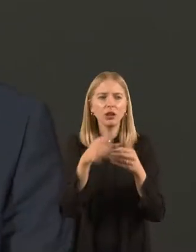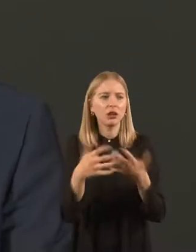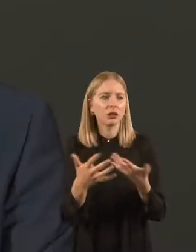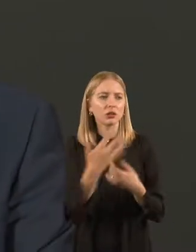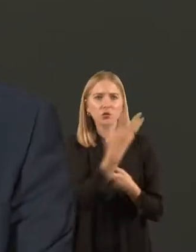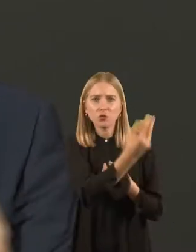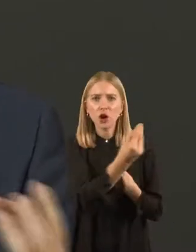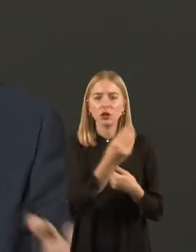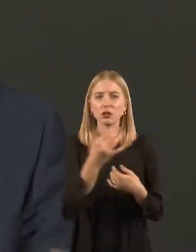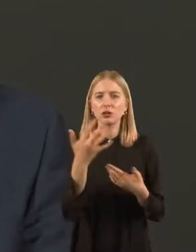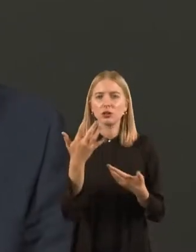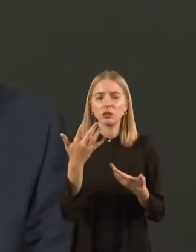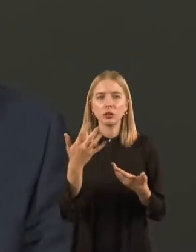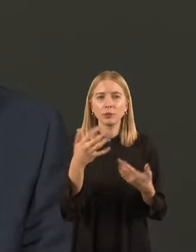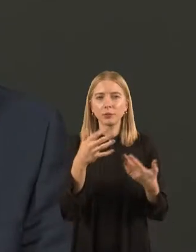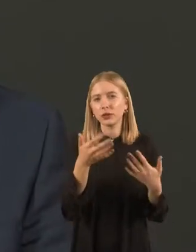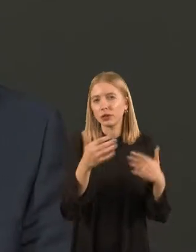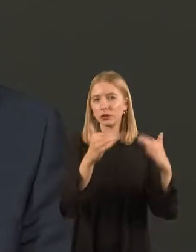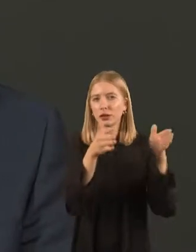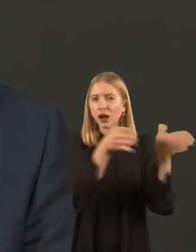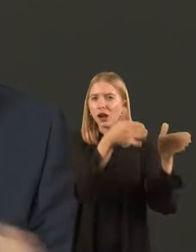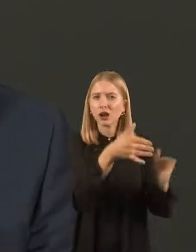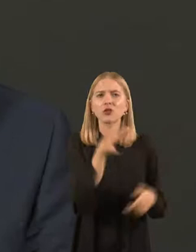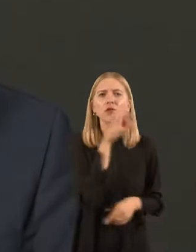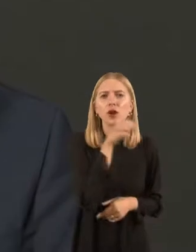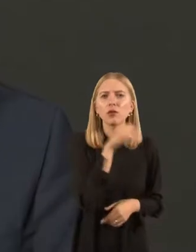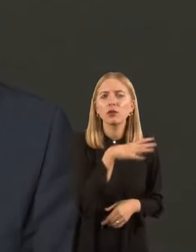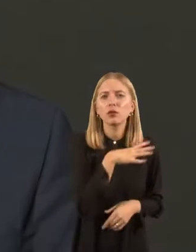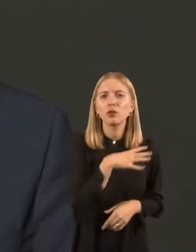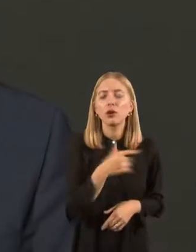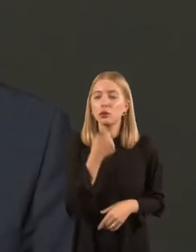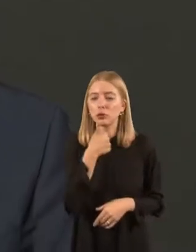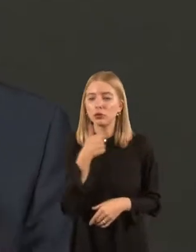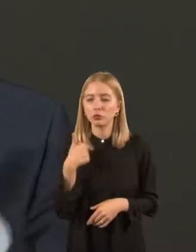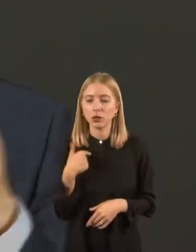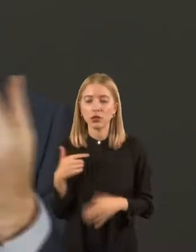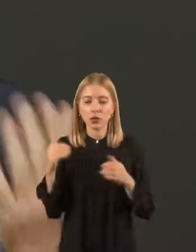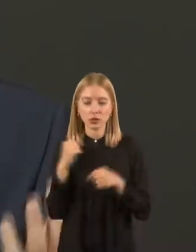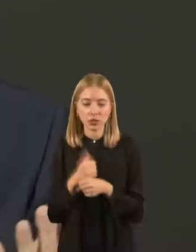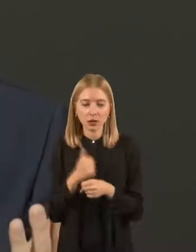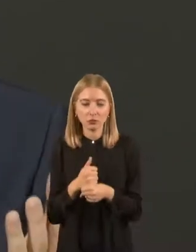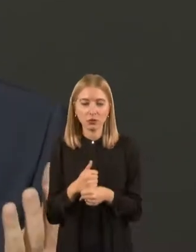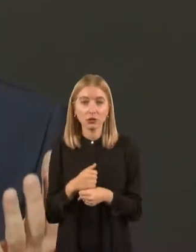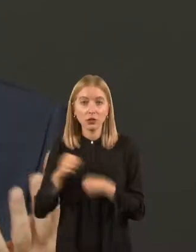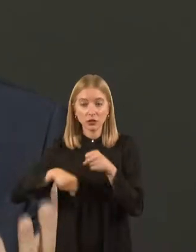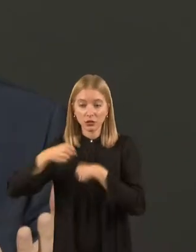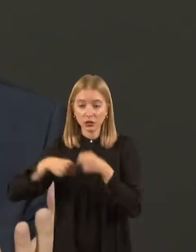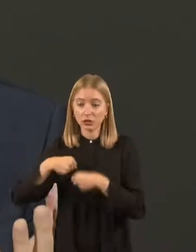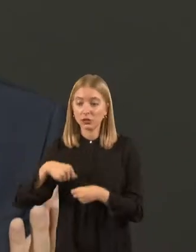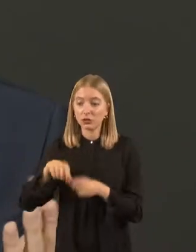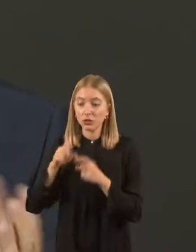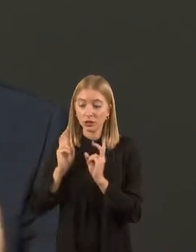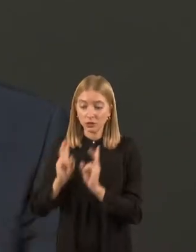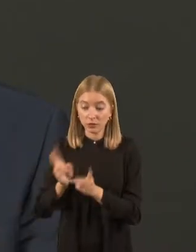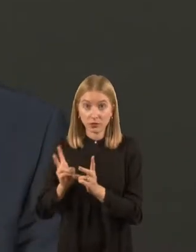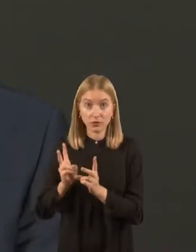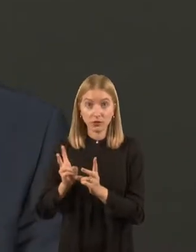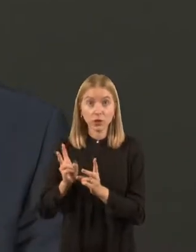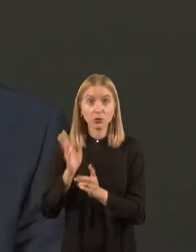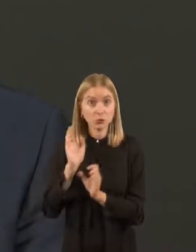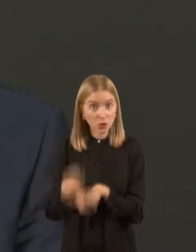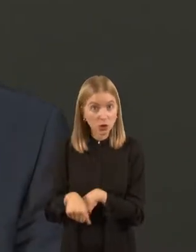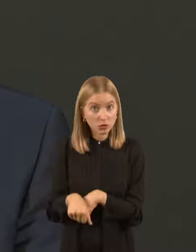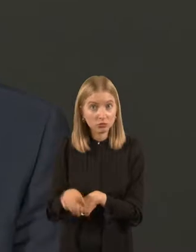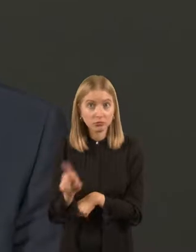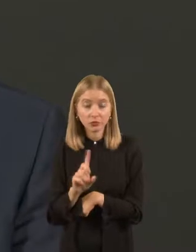this is also related to certain problems. For example, I don't have a space where to keep my bicycle. Now I